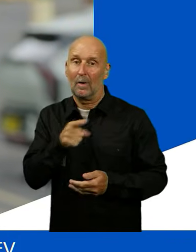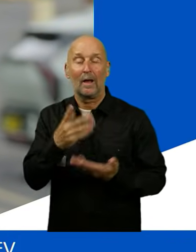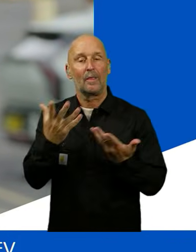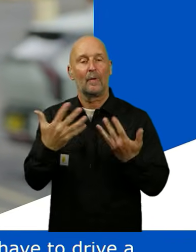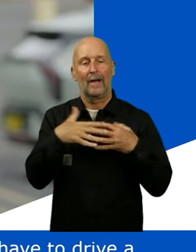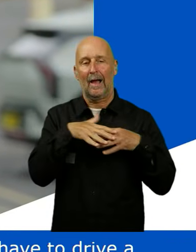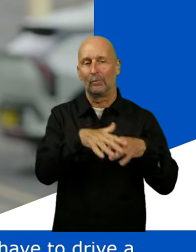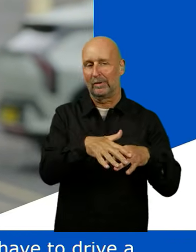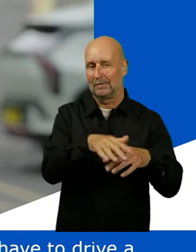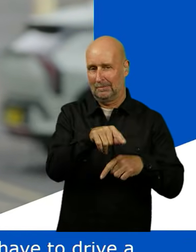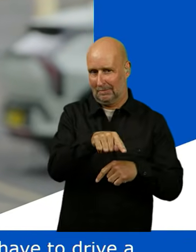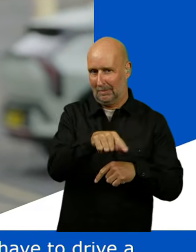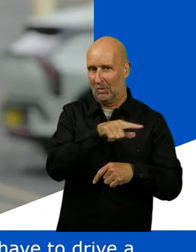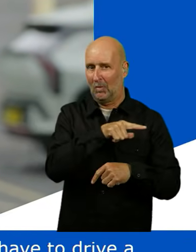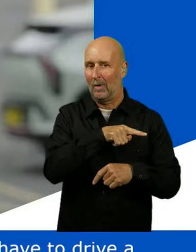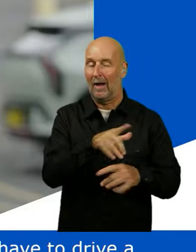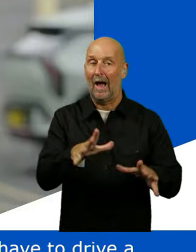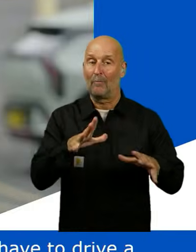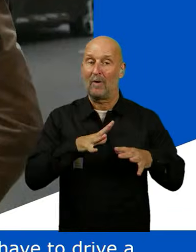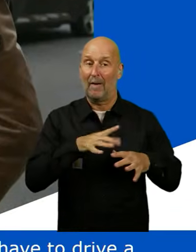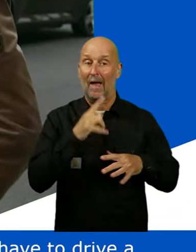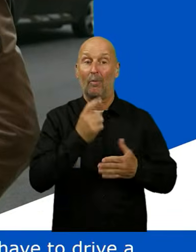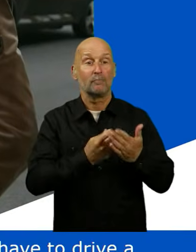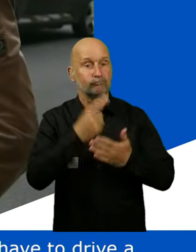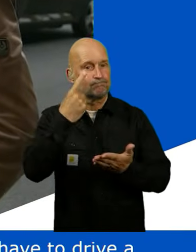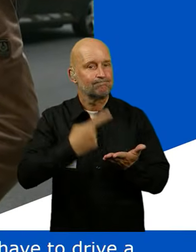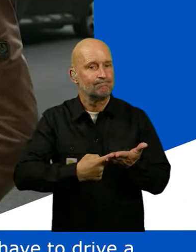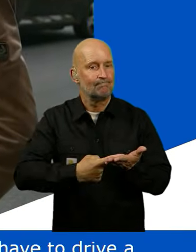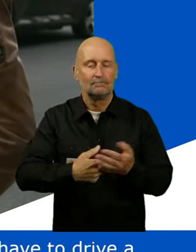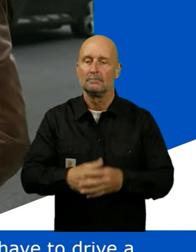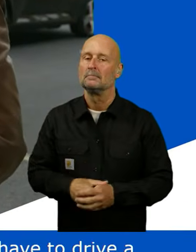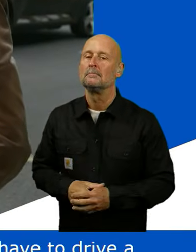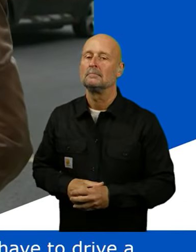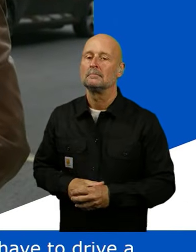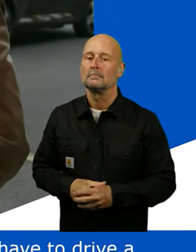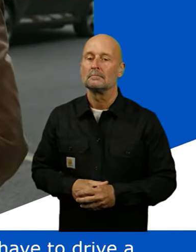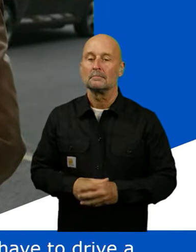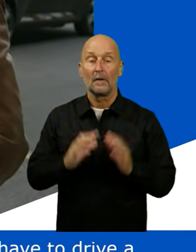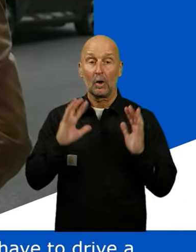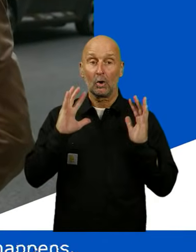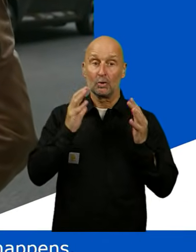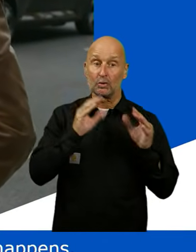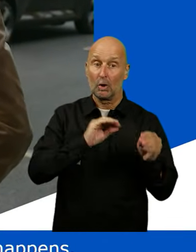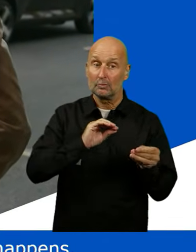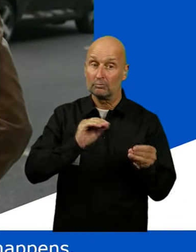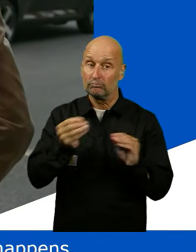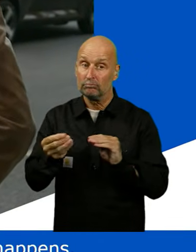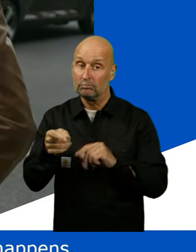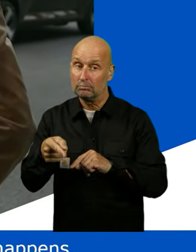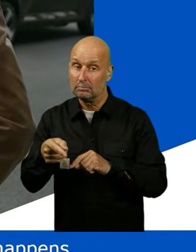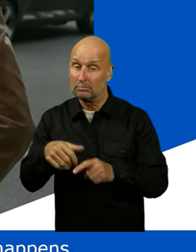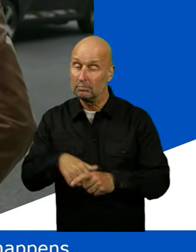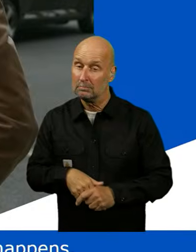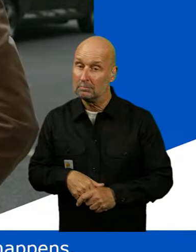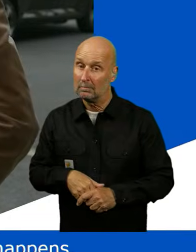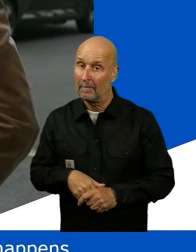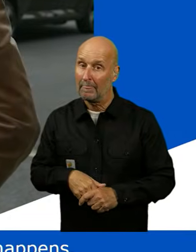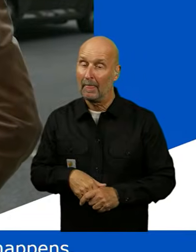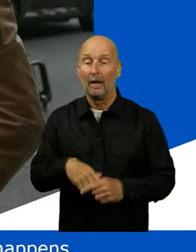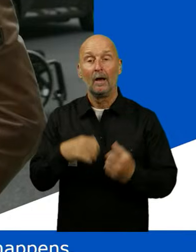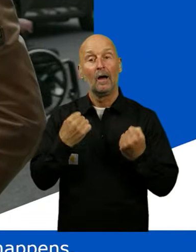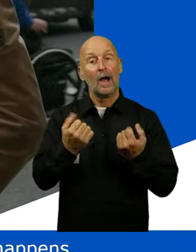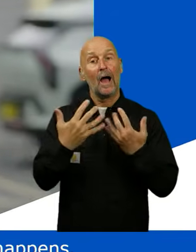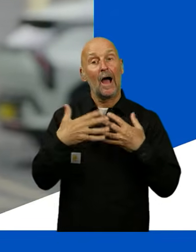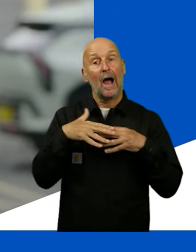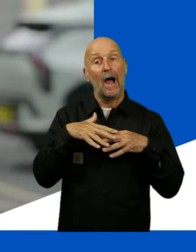vehicle, so it's just preparing for that once that happens. Right, and have you got any concerns about moving to electric? Anything you're worried about? So driving a